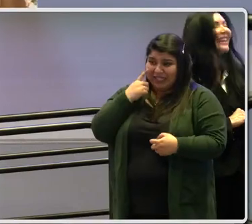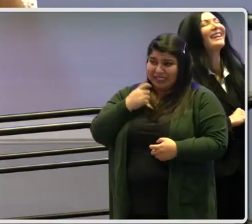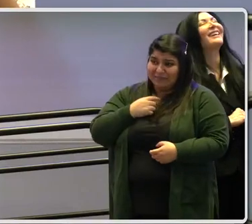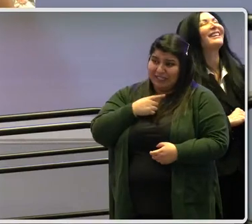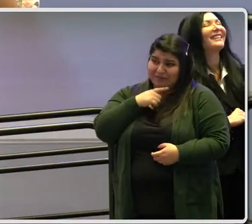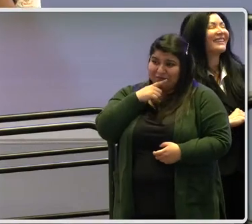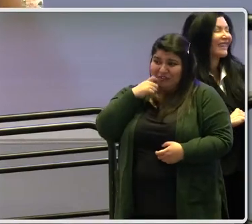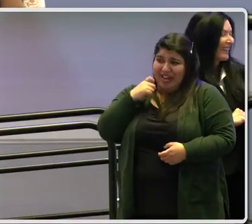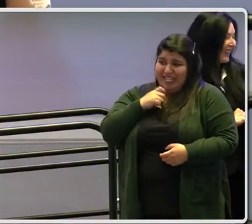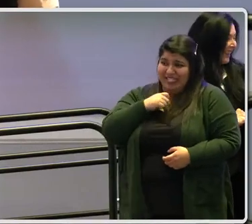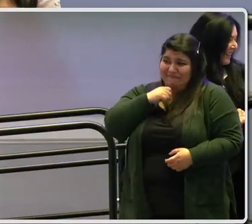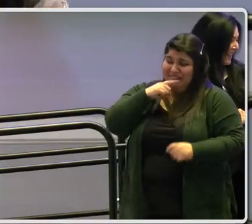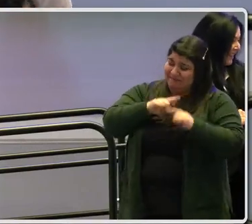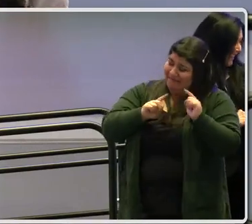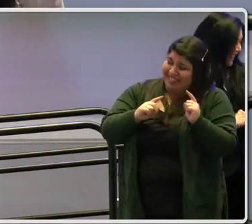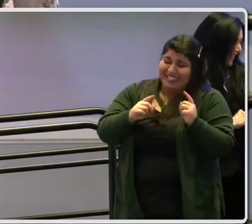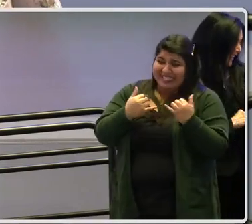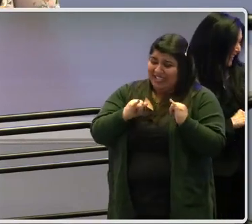but also,